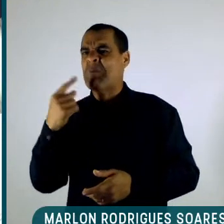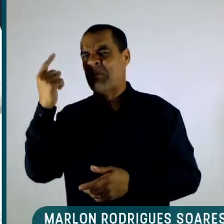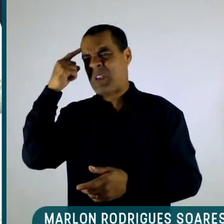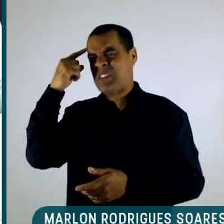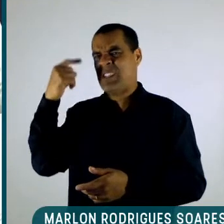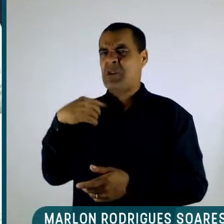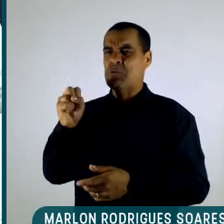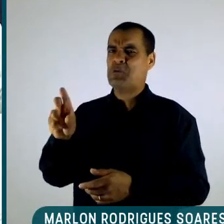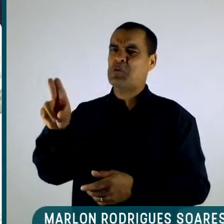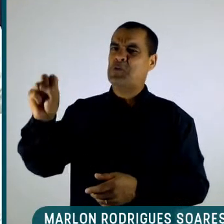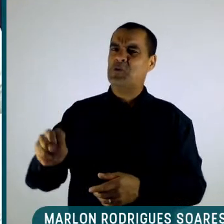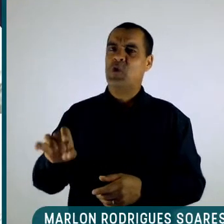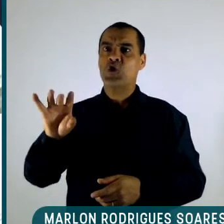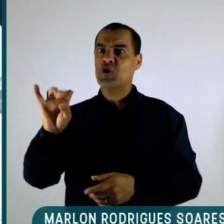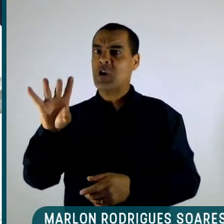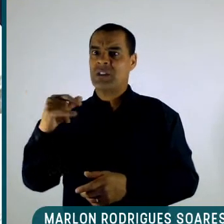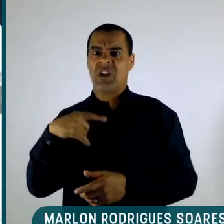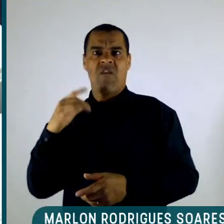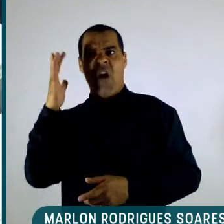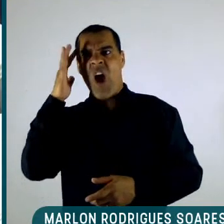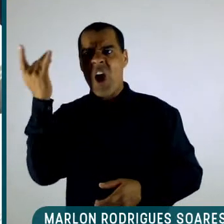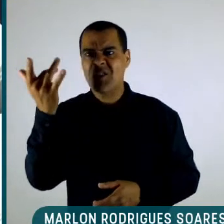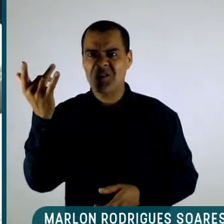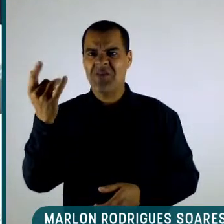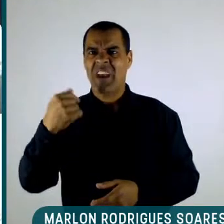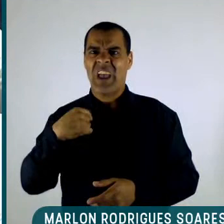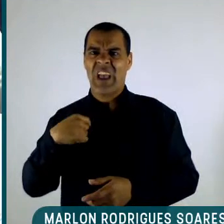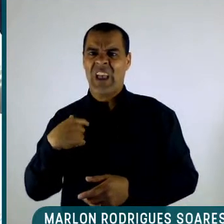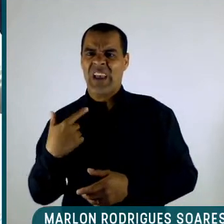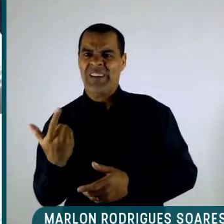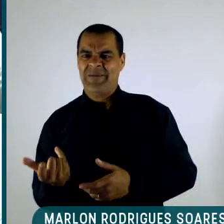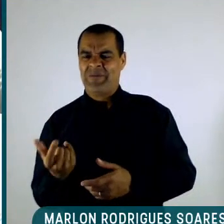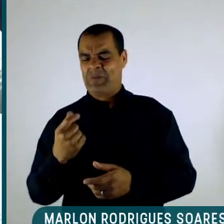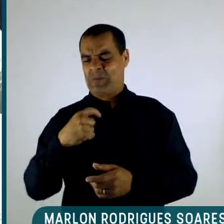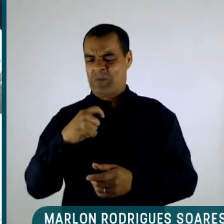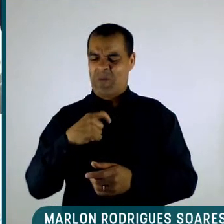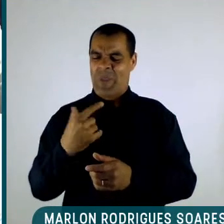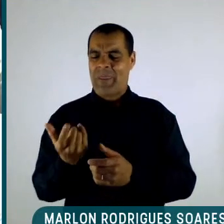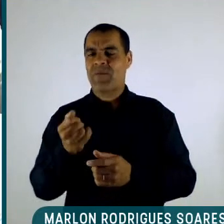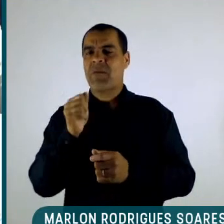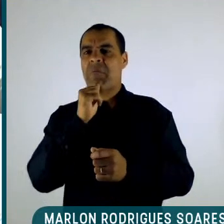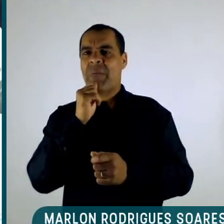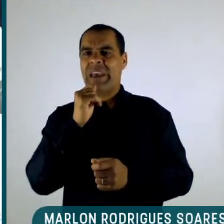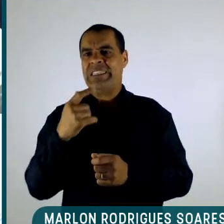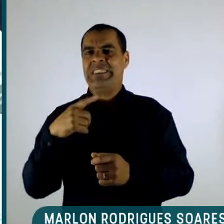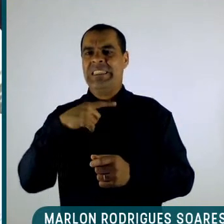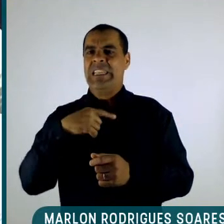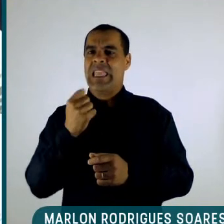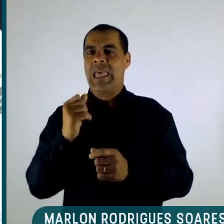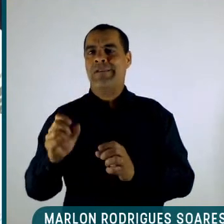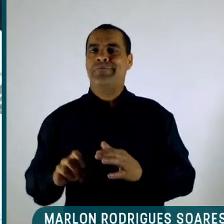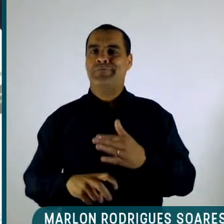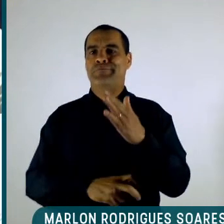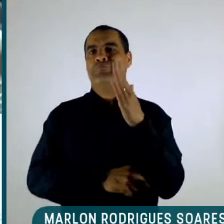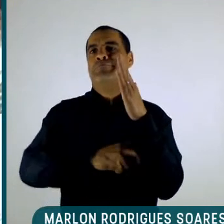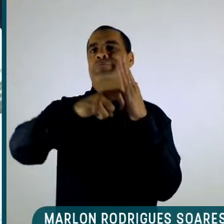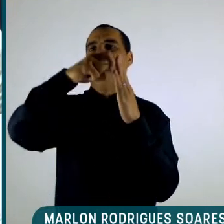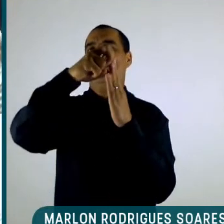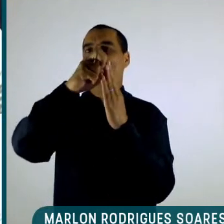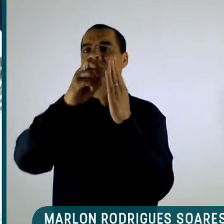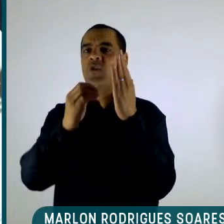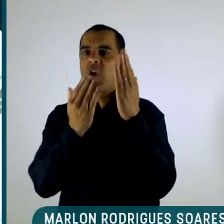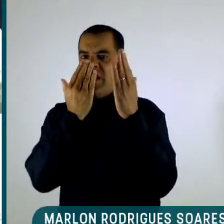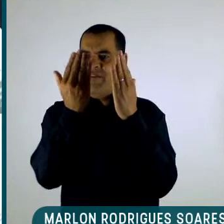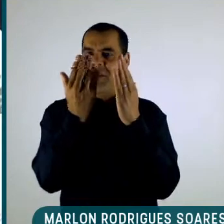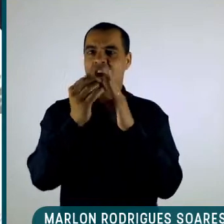SUS alone will be able to settle all our divisions. With a country that